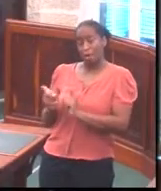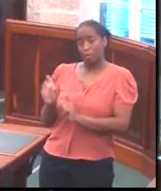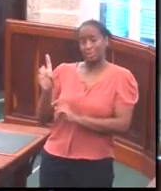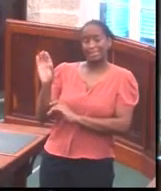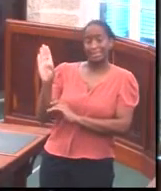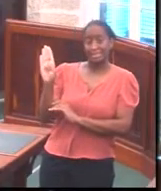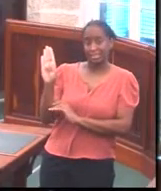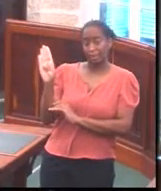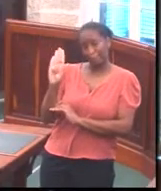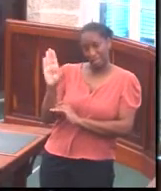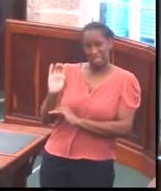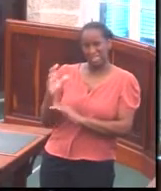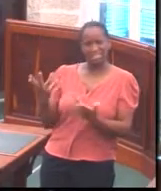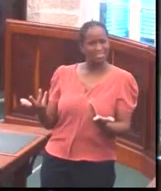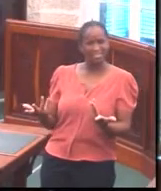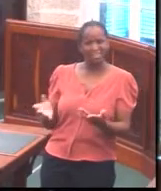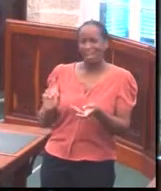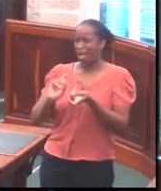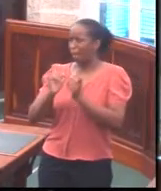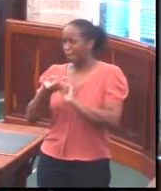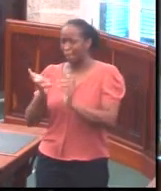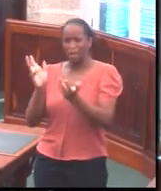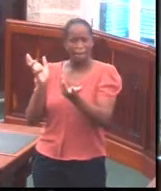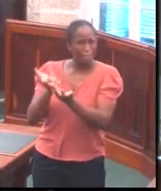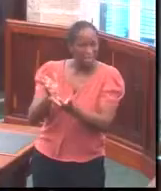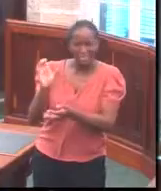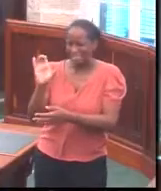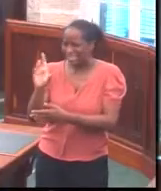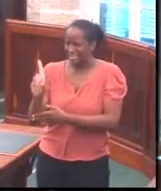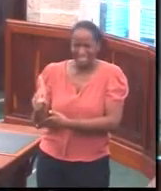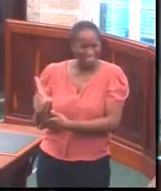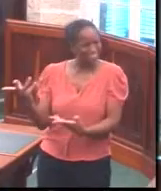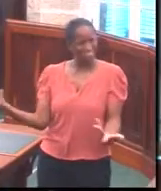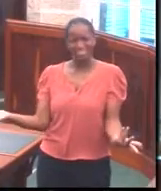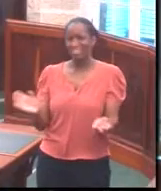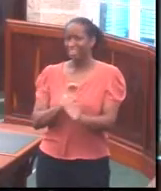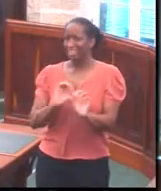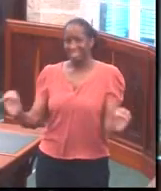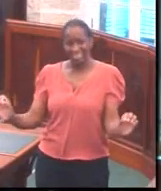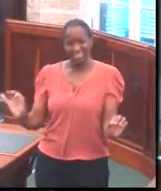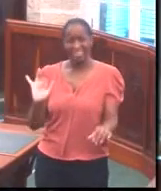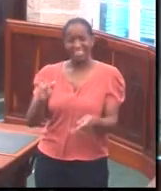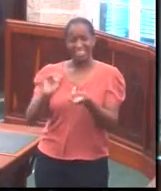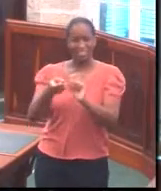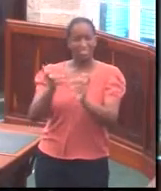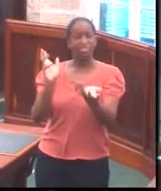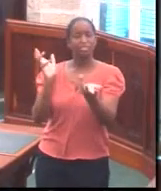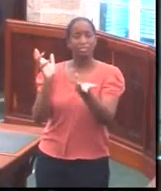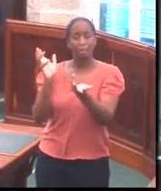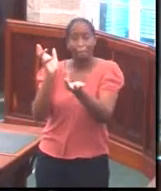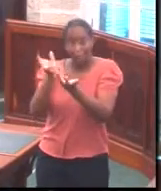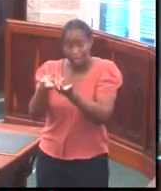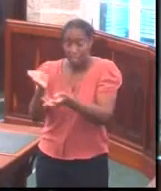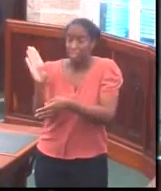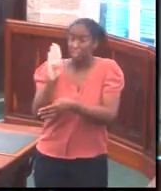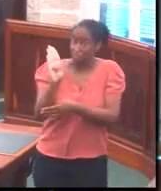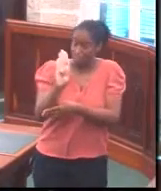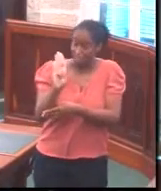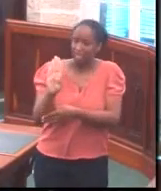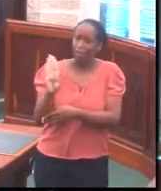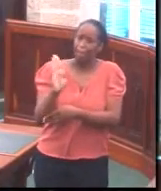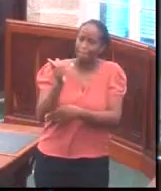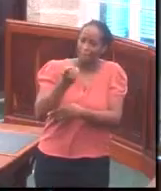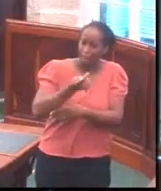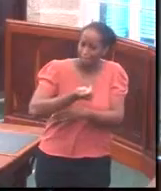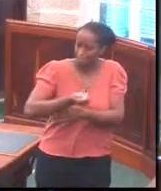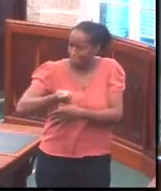D, etc. It relates to B, and as a removal of B, the renumbering